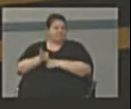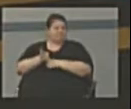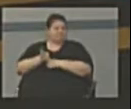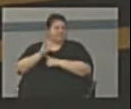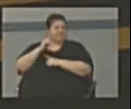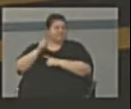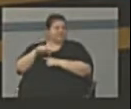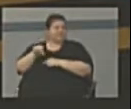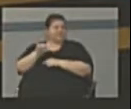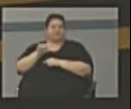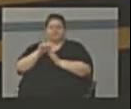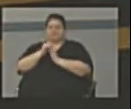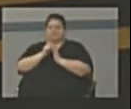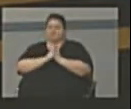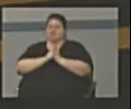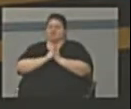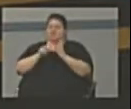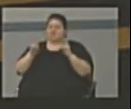agenda item.